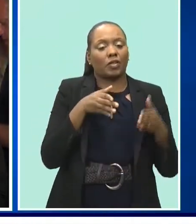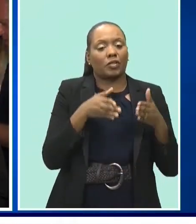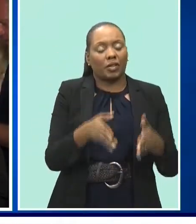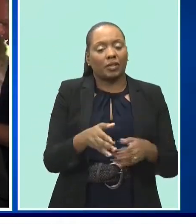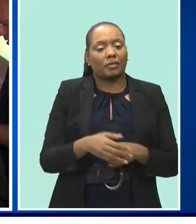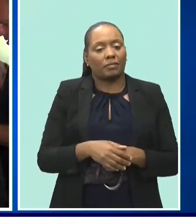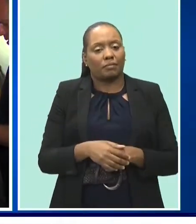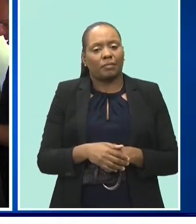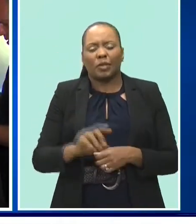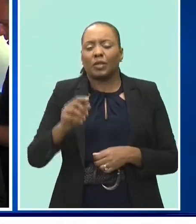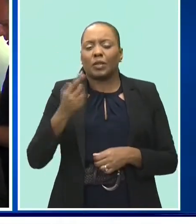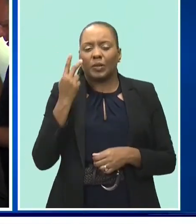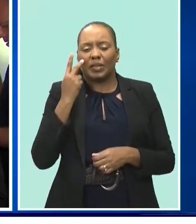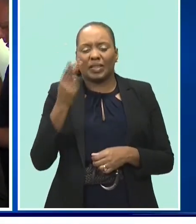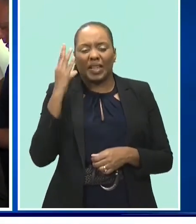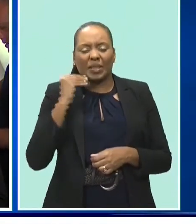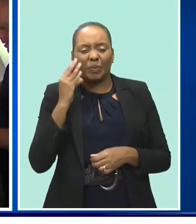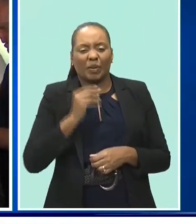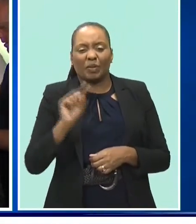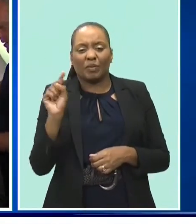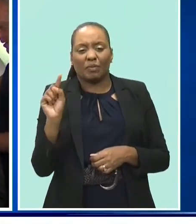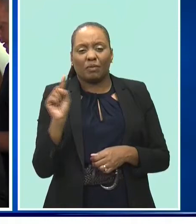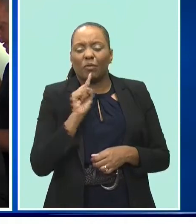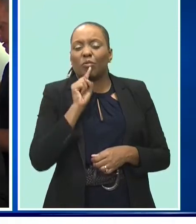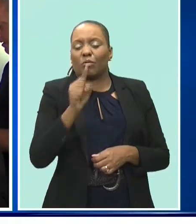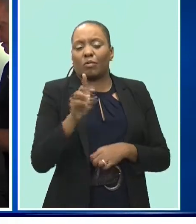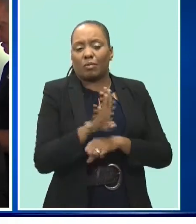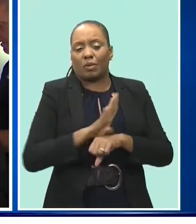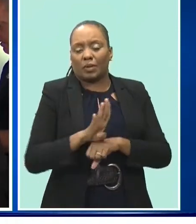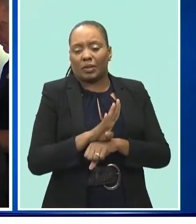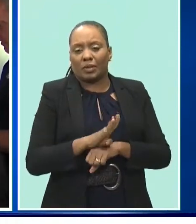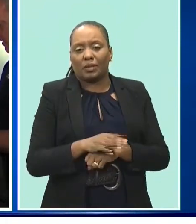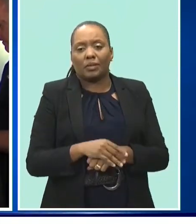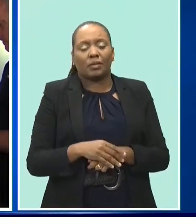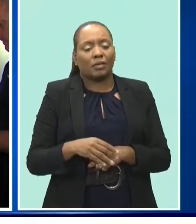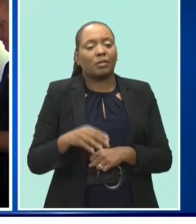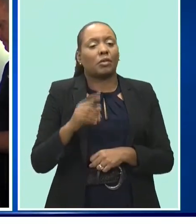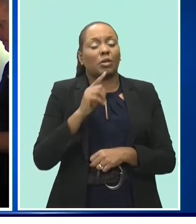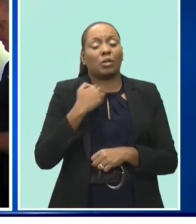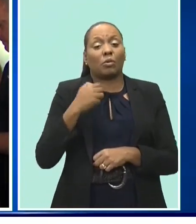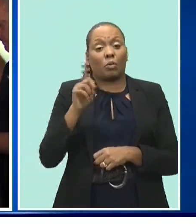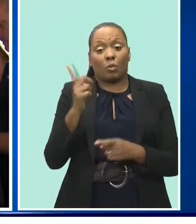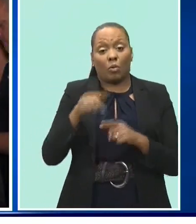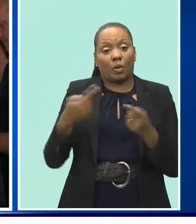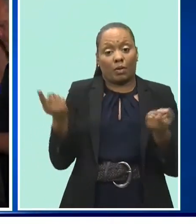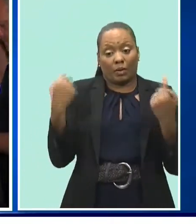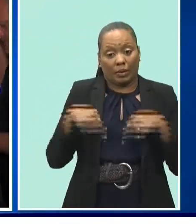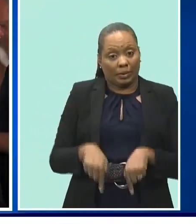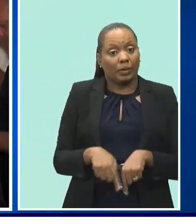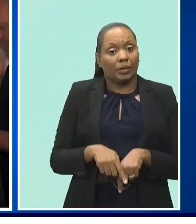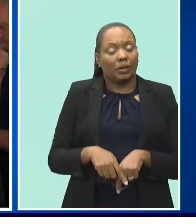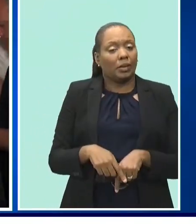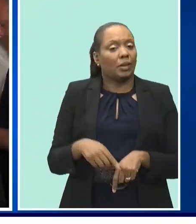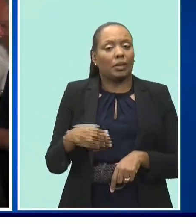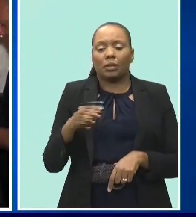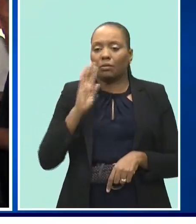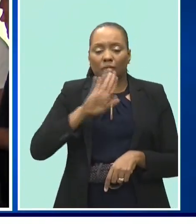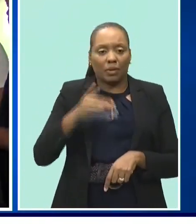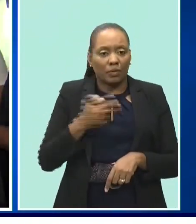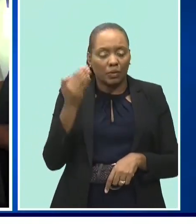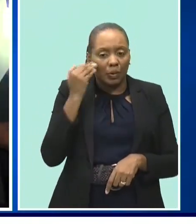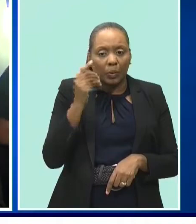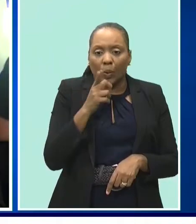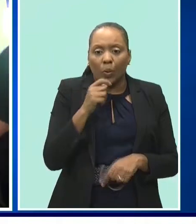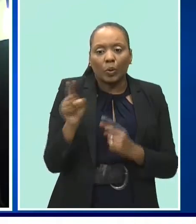is exactly what you get when you come to First Street in HOLETOWN, St. James. A slice of real Barbados. Here, you never know who you're going to meet. You meet